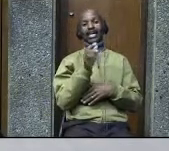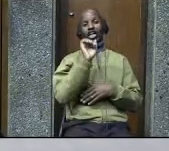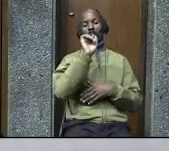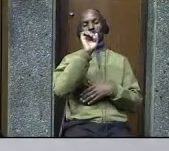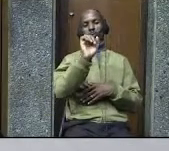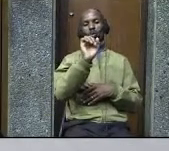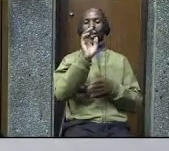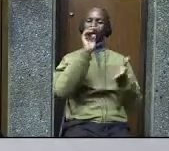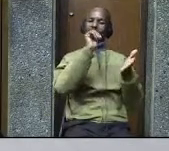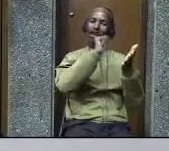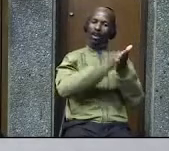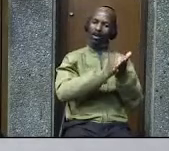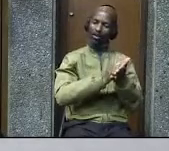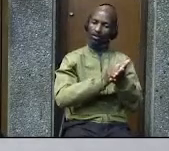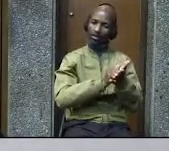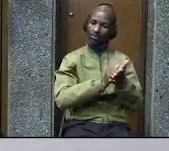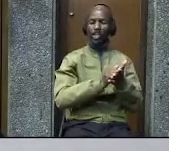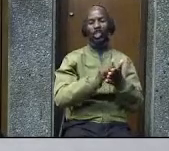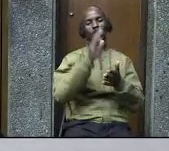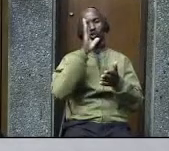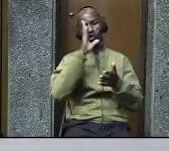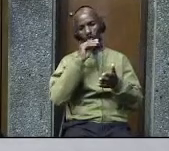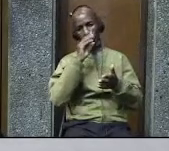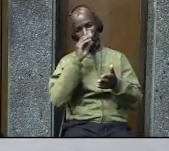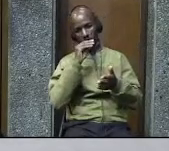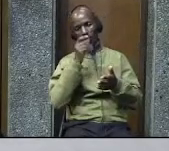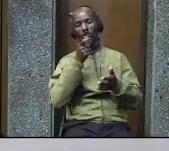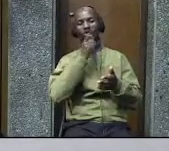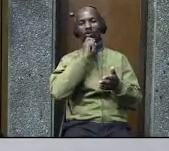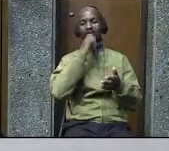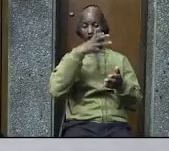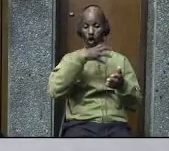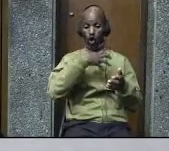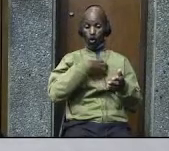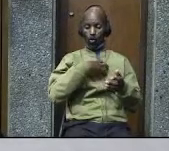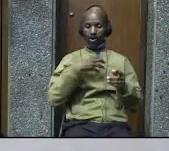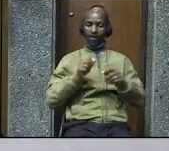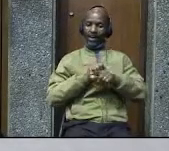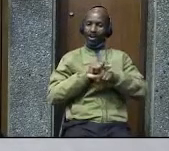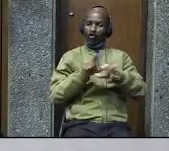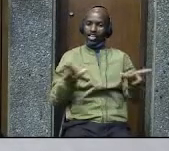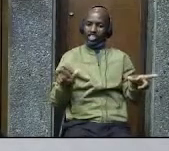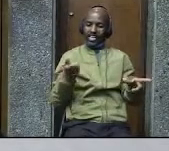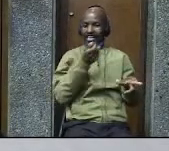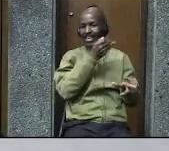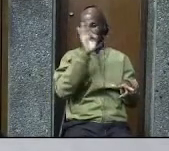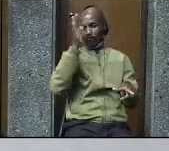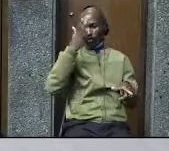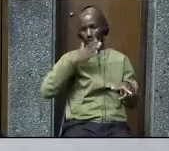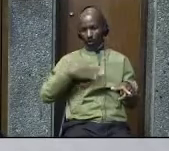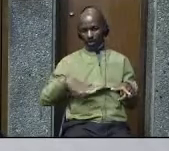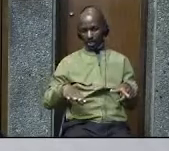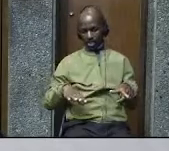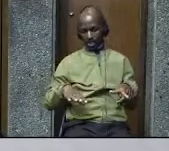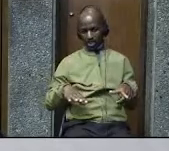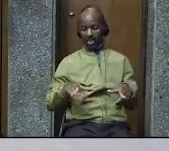also allowed to speak in your own language if you want to. That is why we